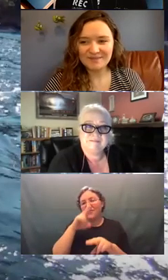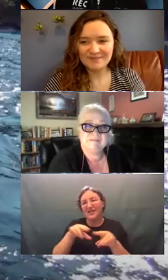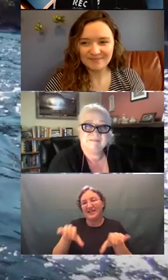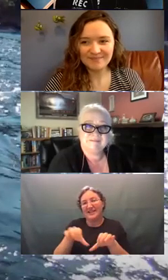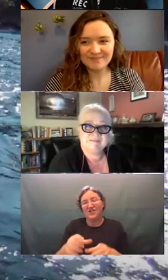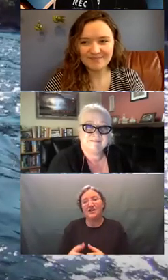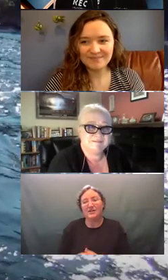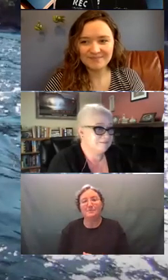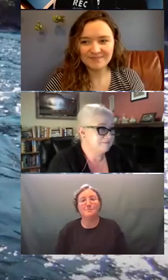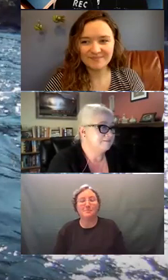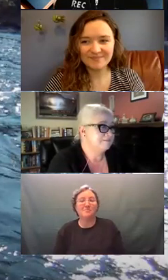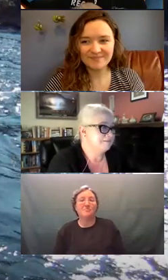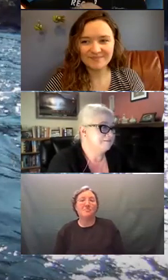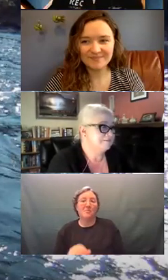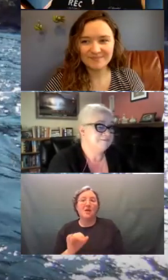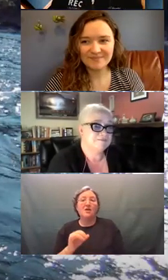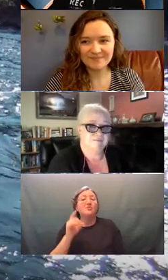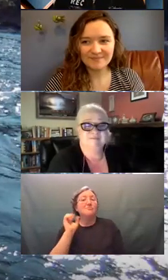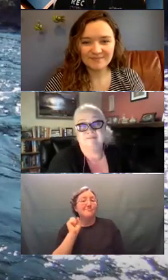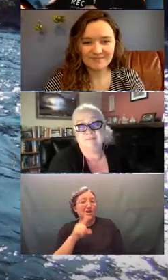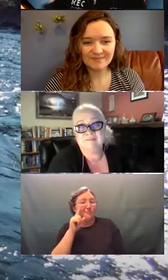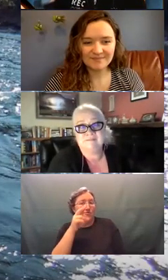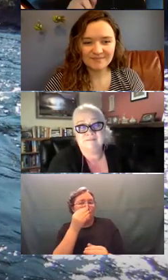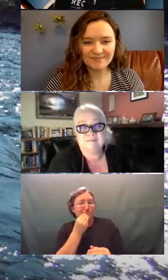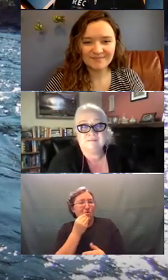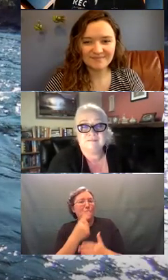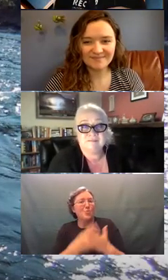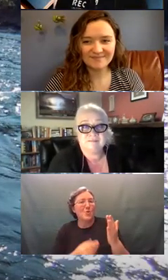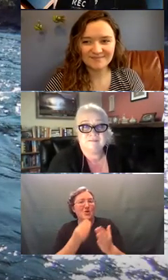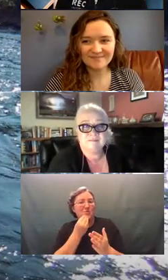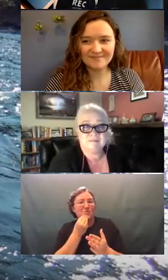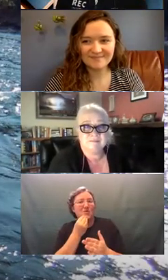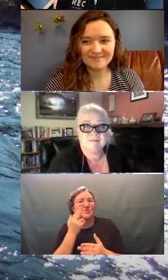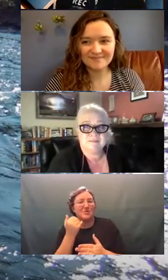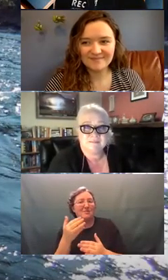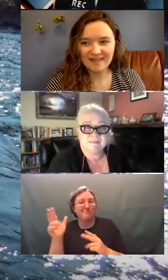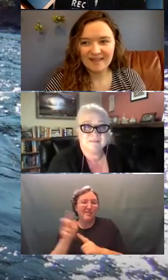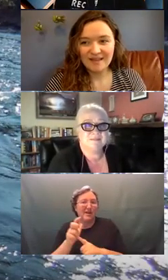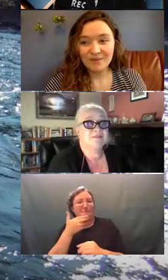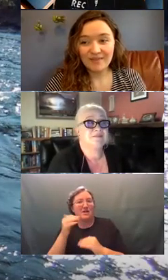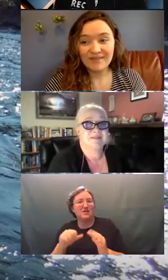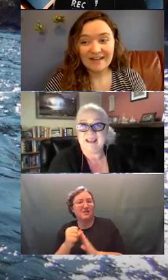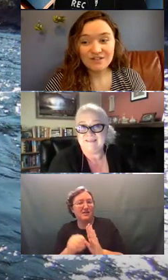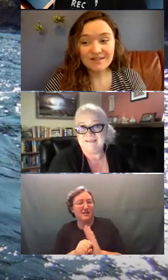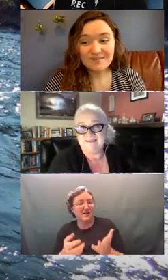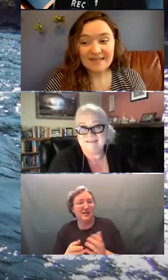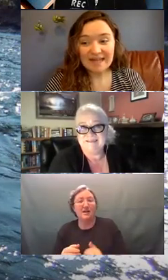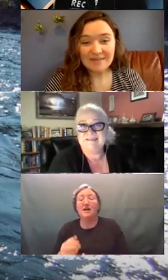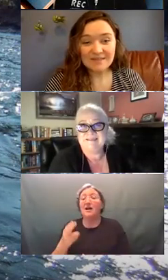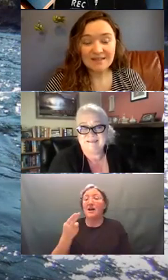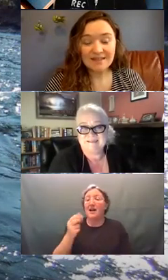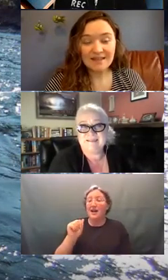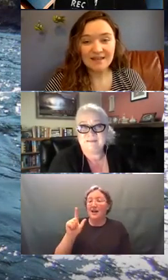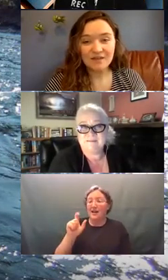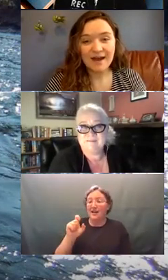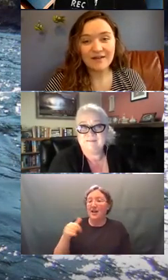hobbies. Okay, so for food, what food does Utah do better than any other state? Well, they've actually been